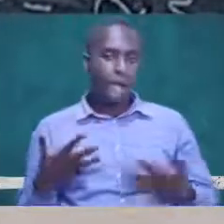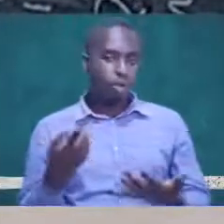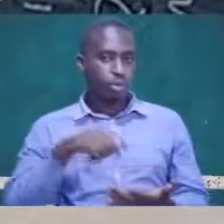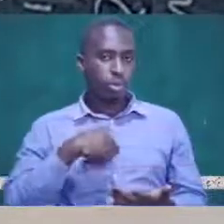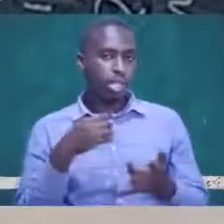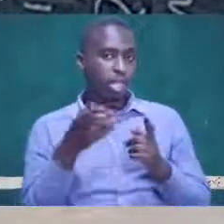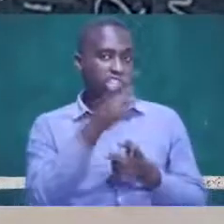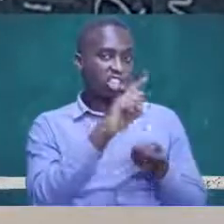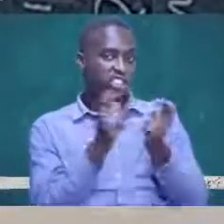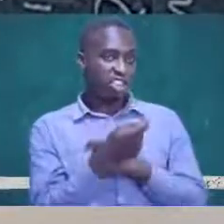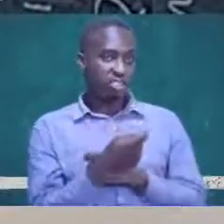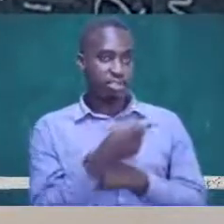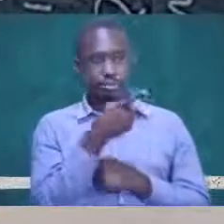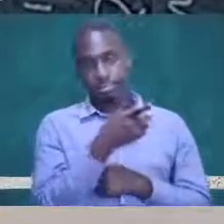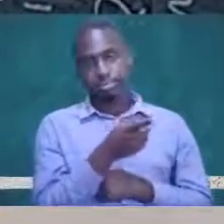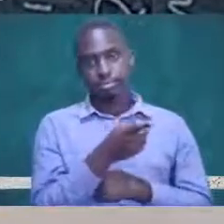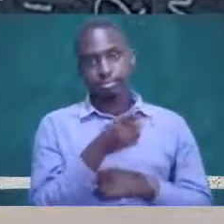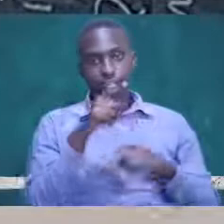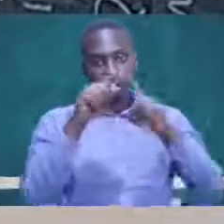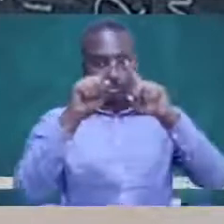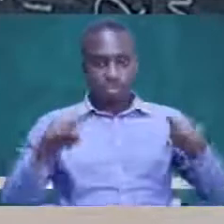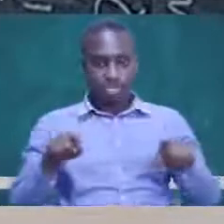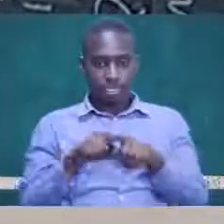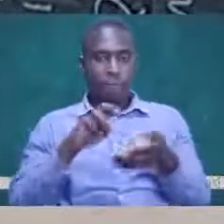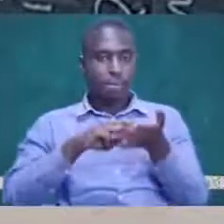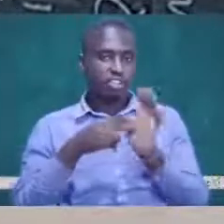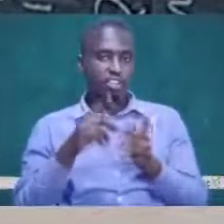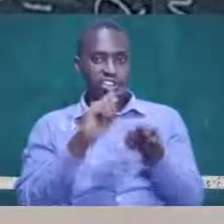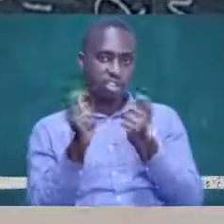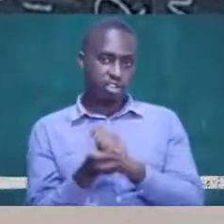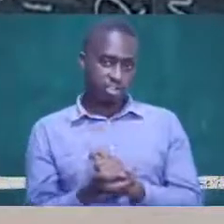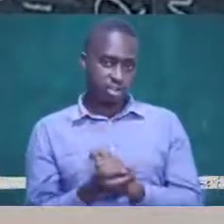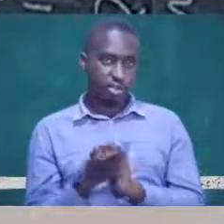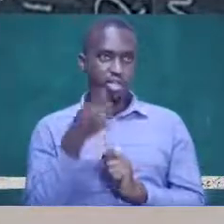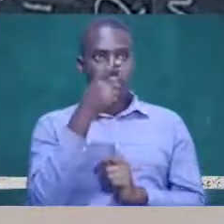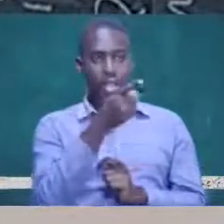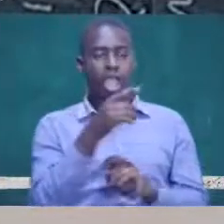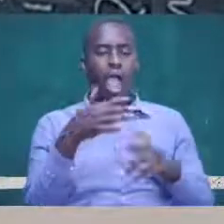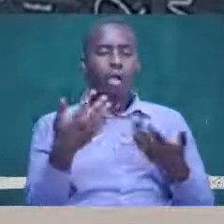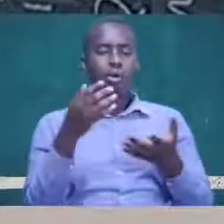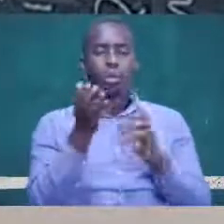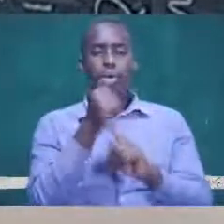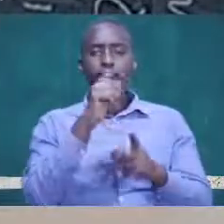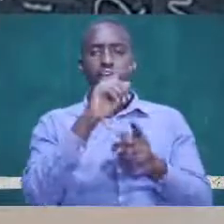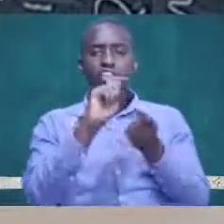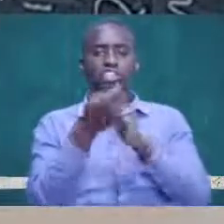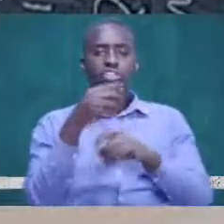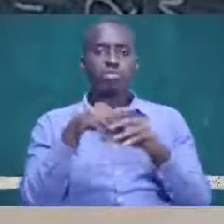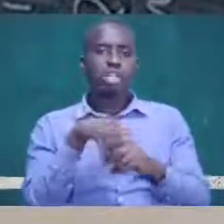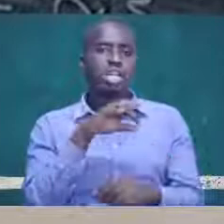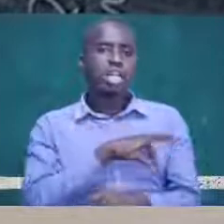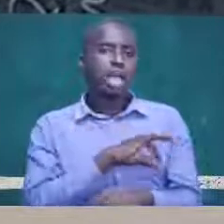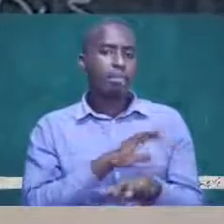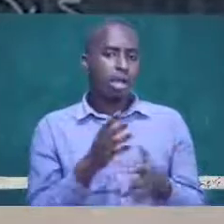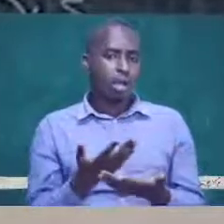This delta means a change. And how do we get a change in income? To get a change in income, we shall